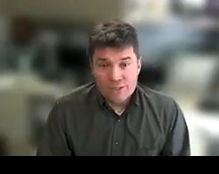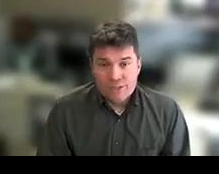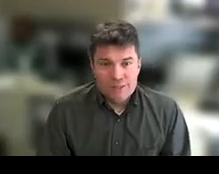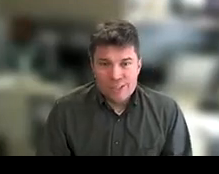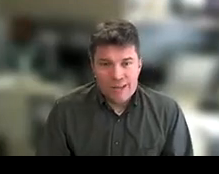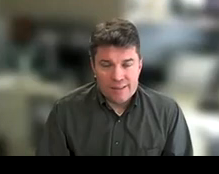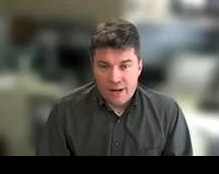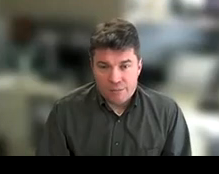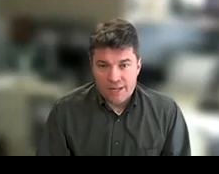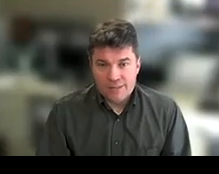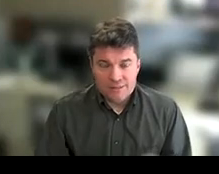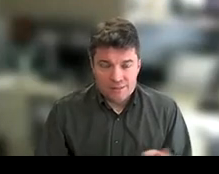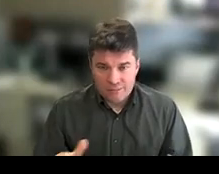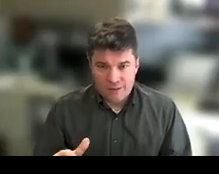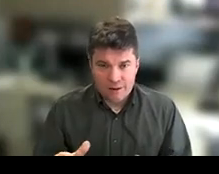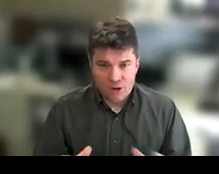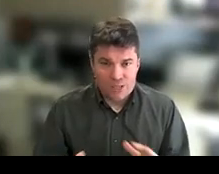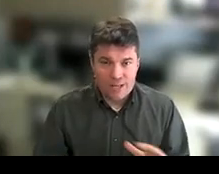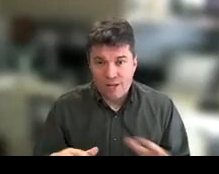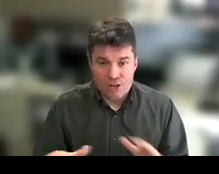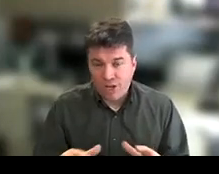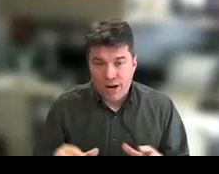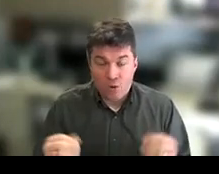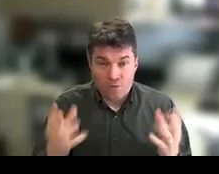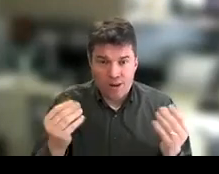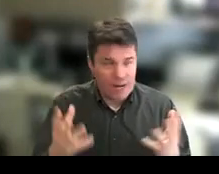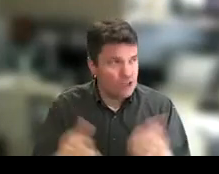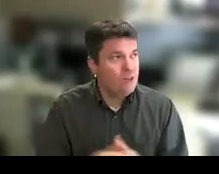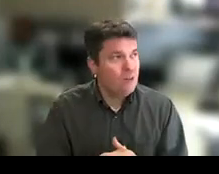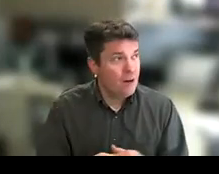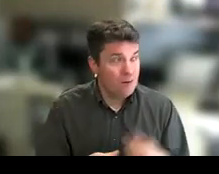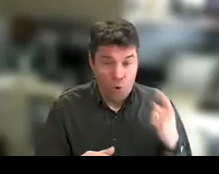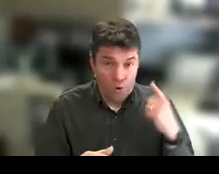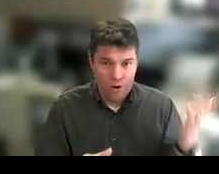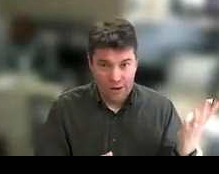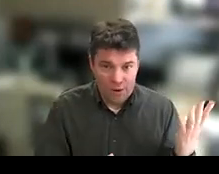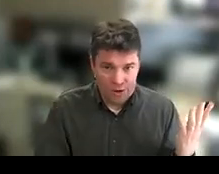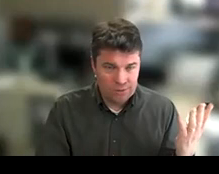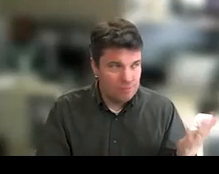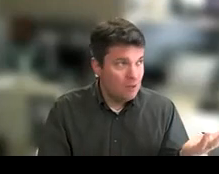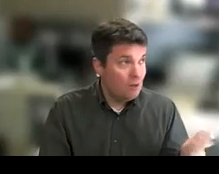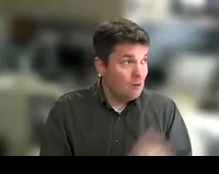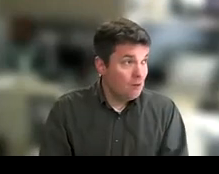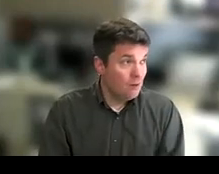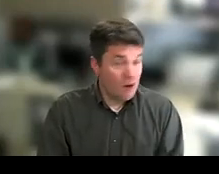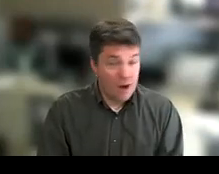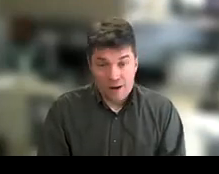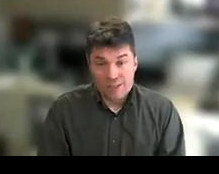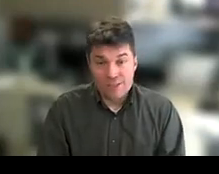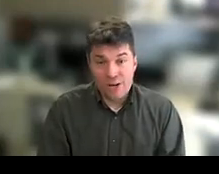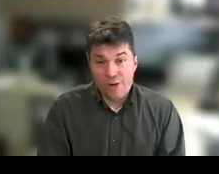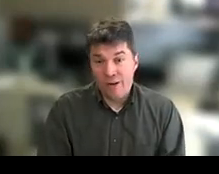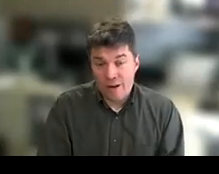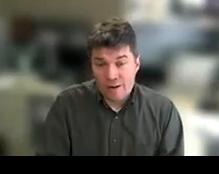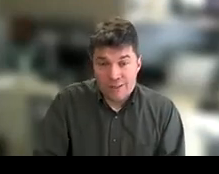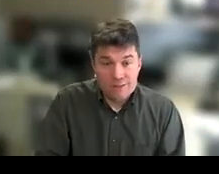amplified alerts. It's just like the name said, alert that either shake or flash or louder.